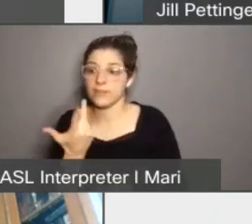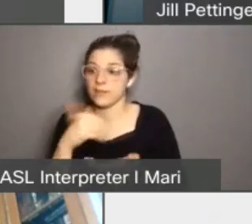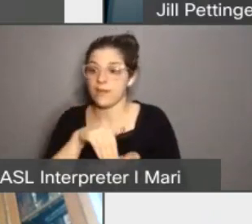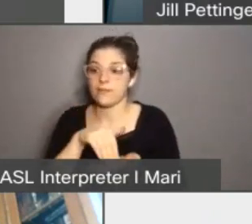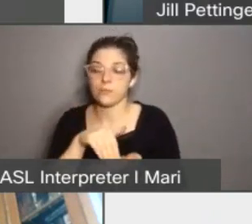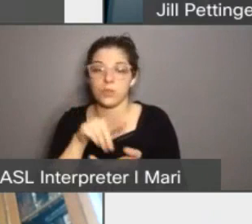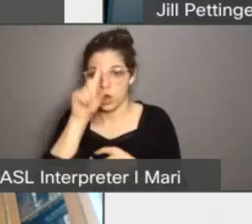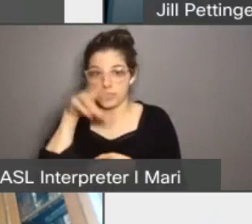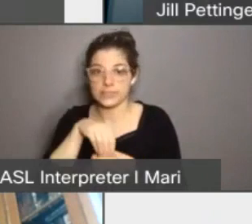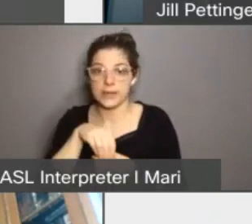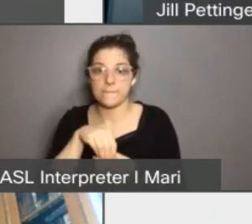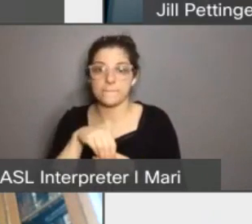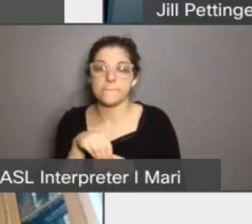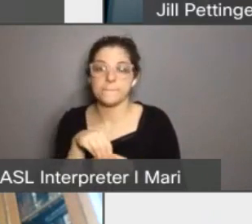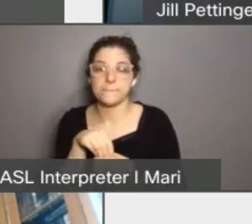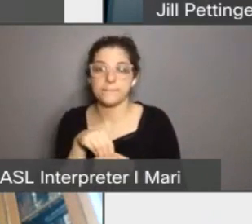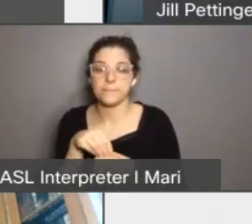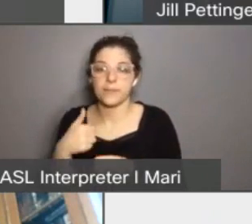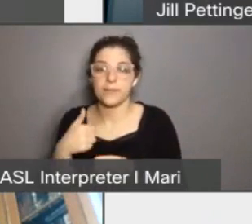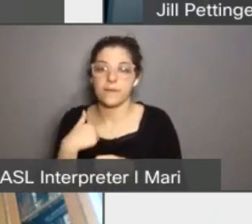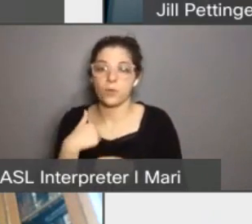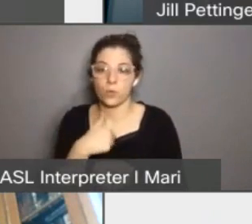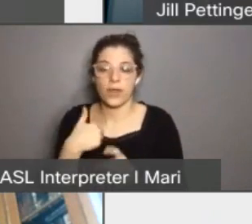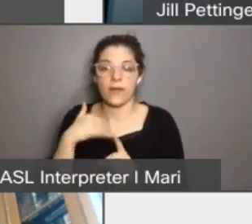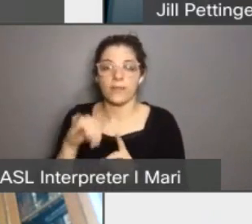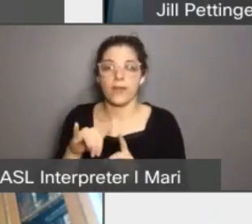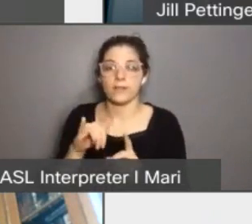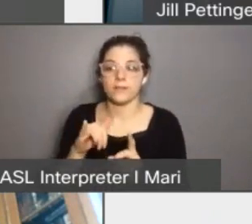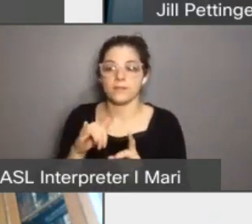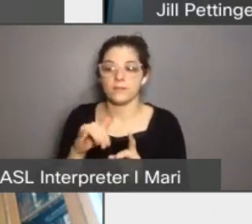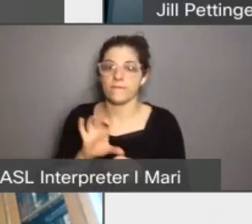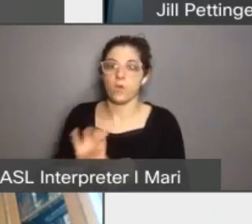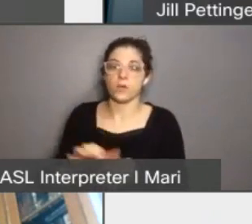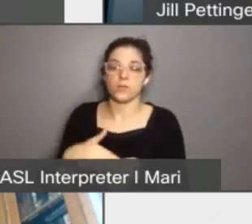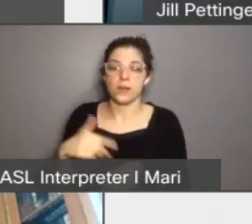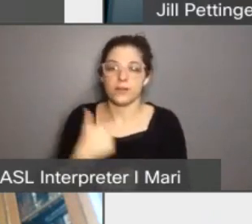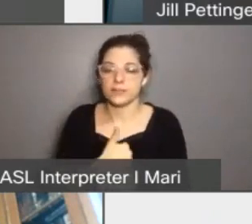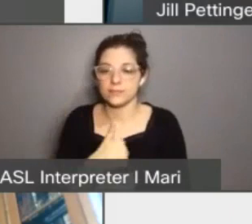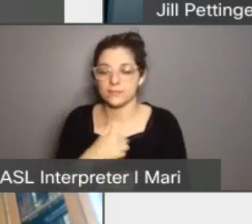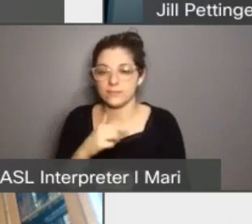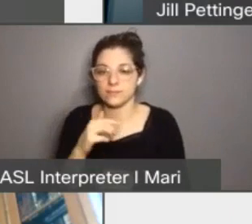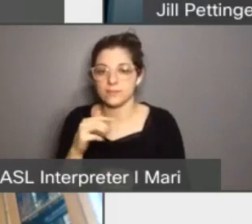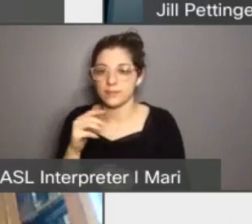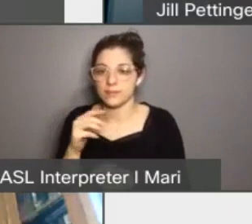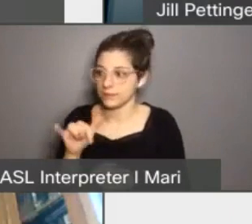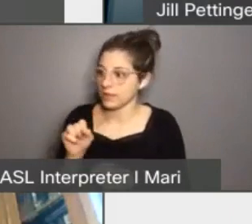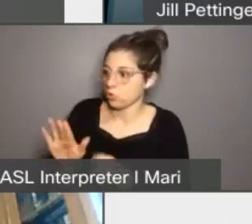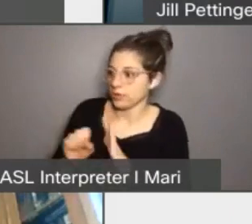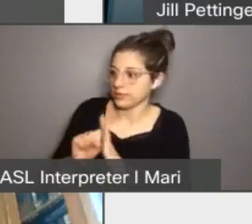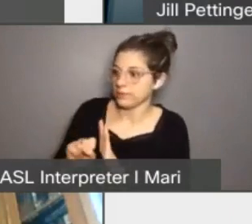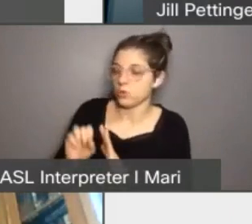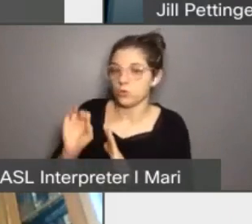with the Autism Speaks thing. Like, we had that puzzle piece forced upon us. It was kind of like just the default. Yes, this is your symbol. This is your